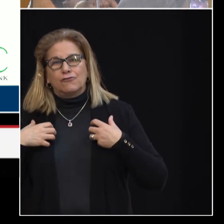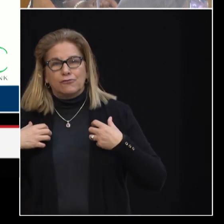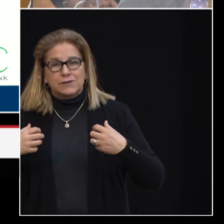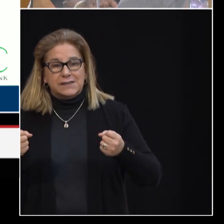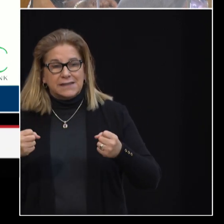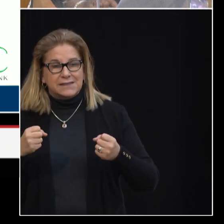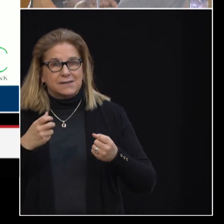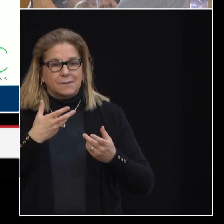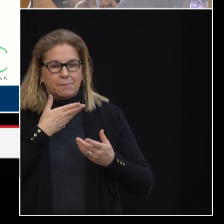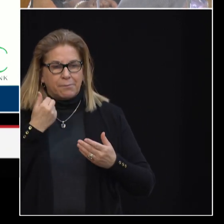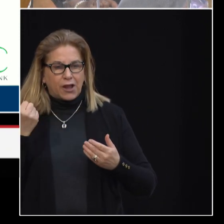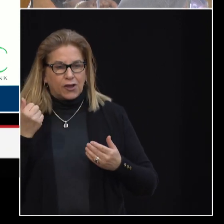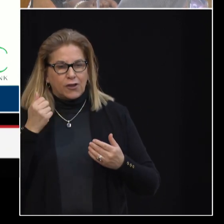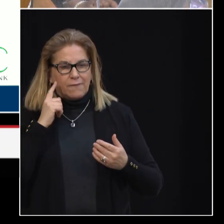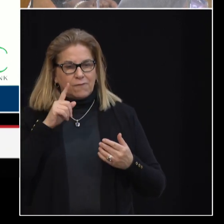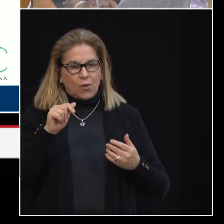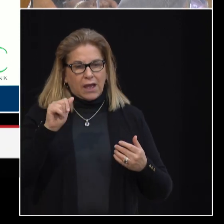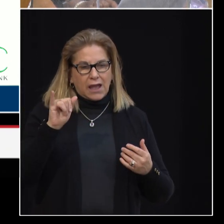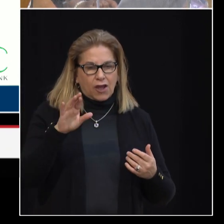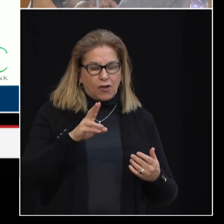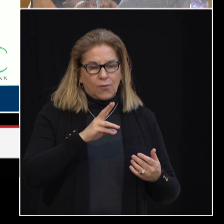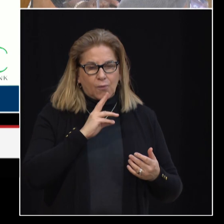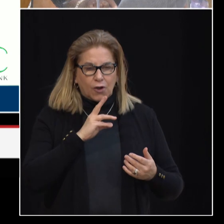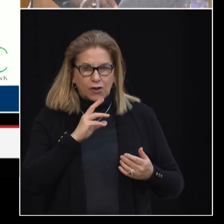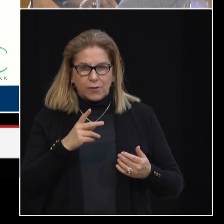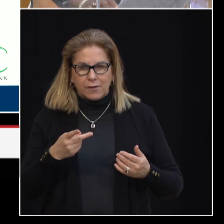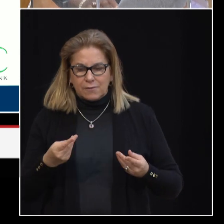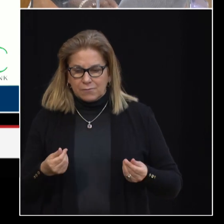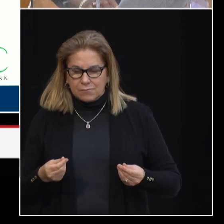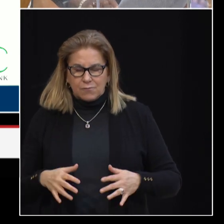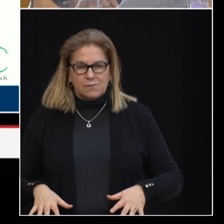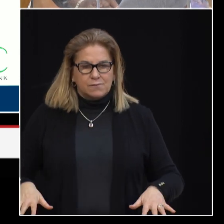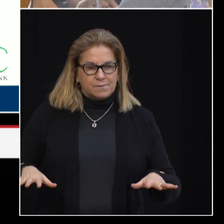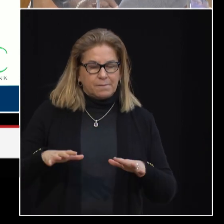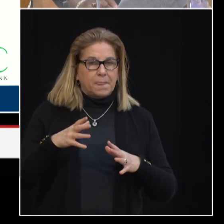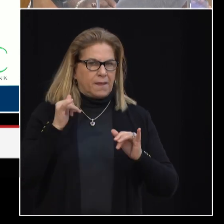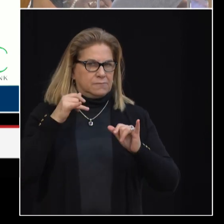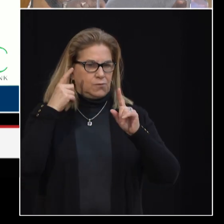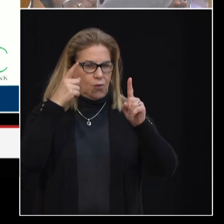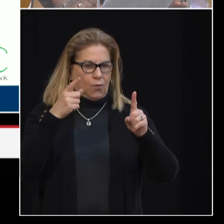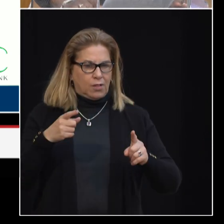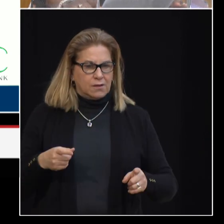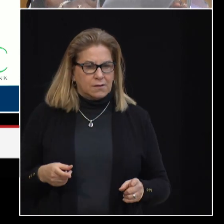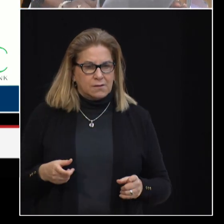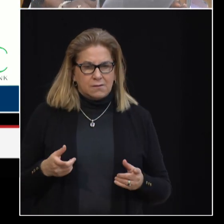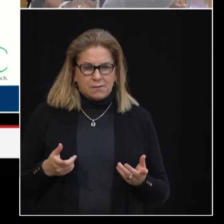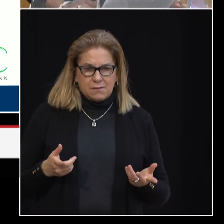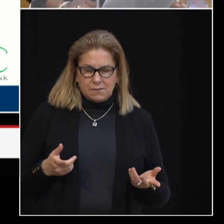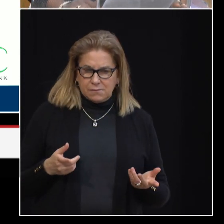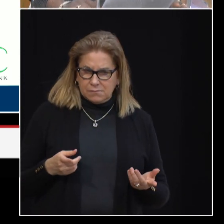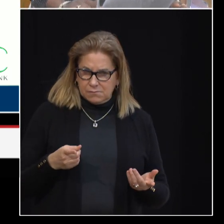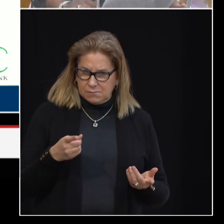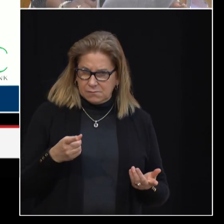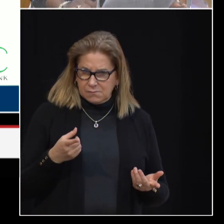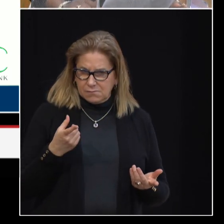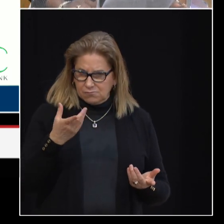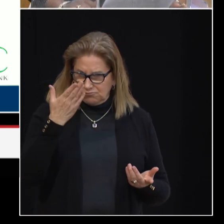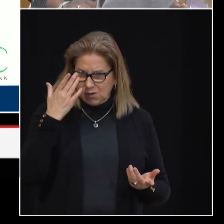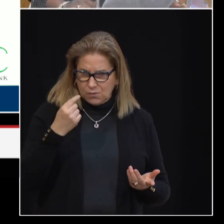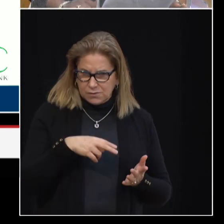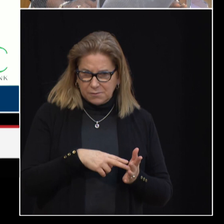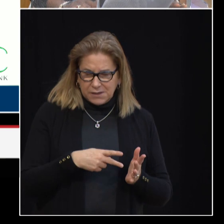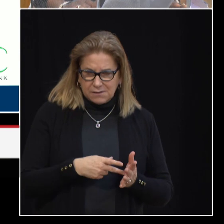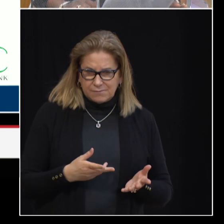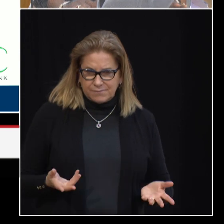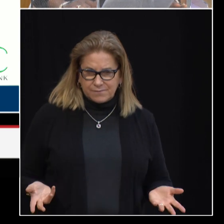goals set by the district. So what does that mean for you? This means that we are ready to engage